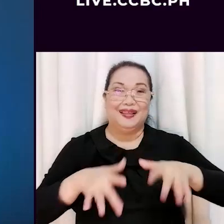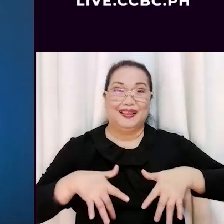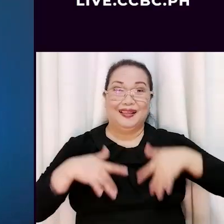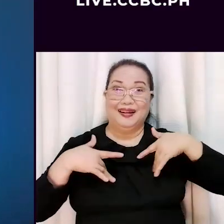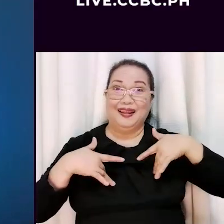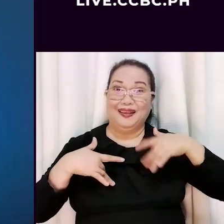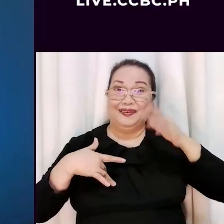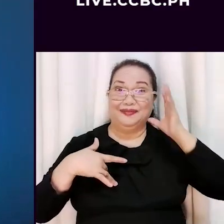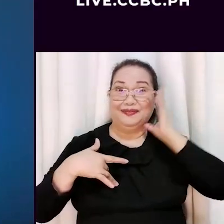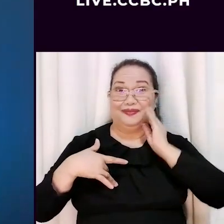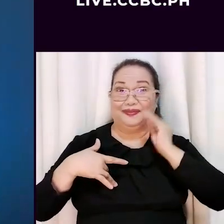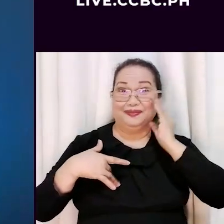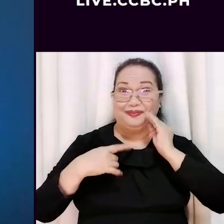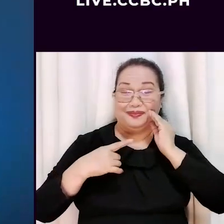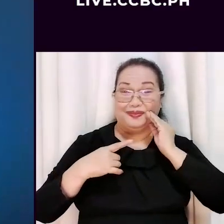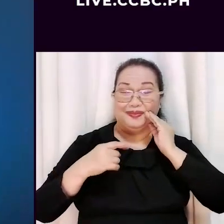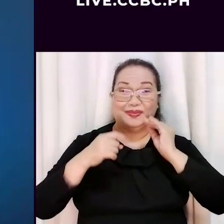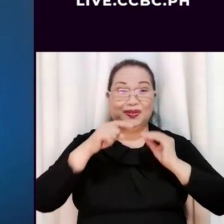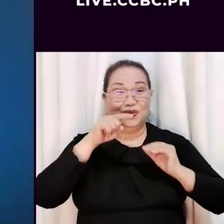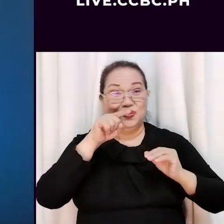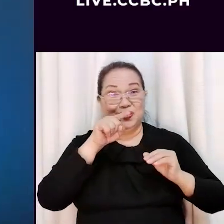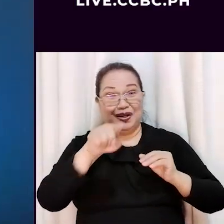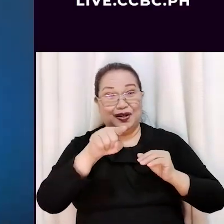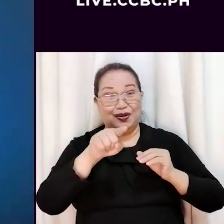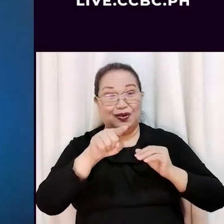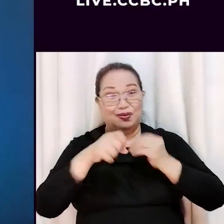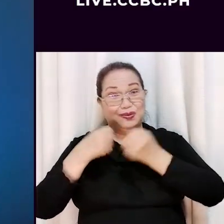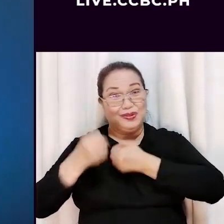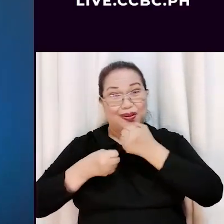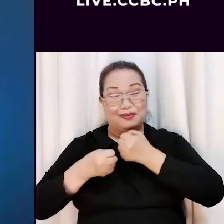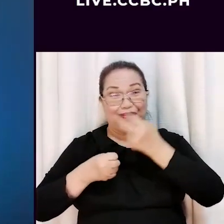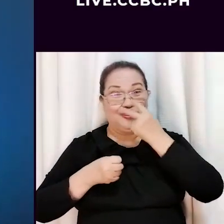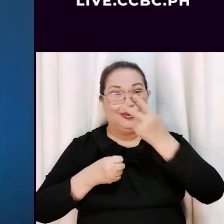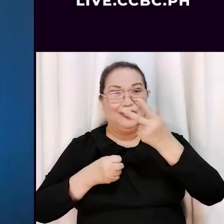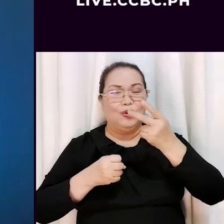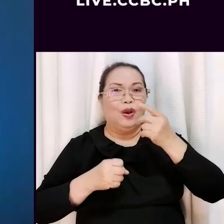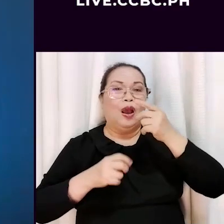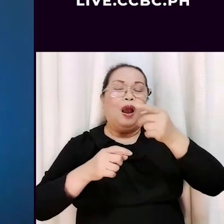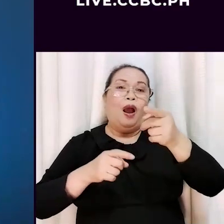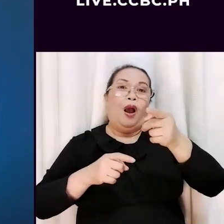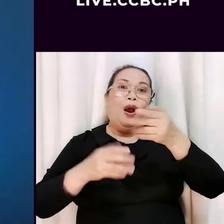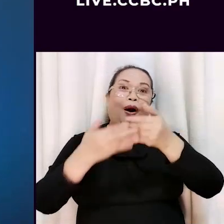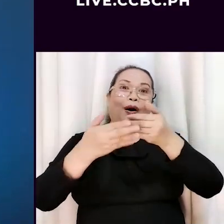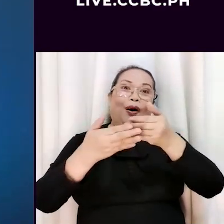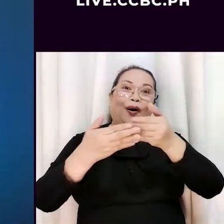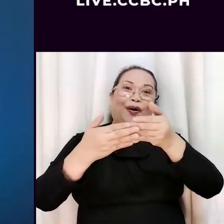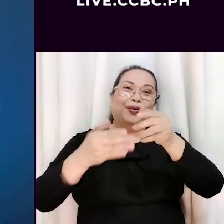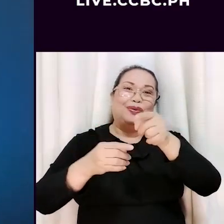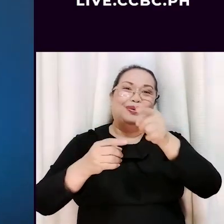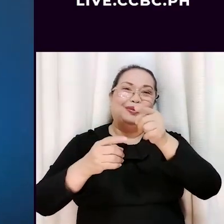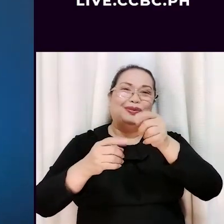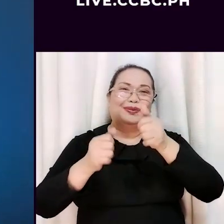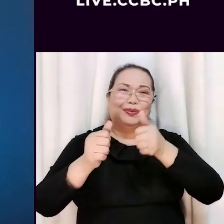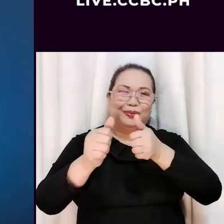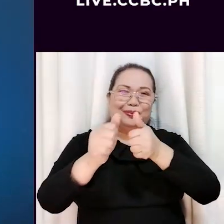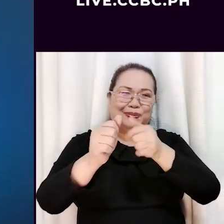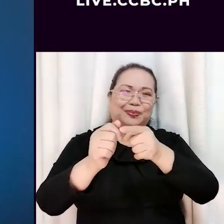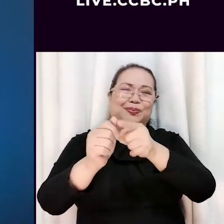when we are afflicted, look at the finish line. Keep on.